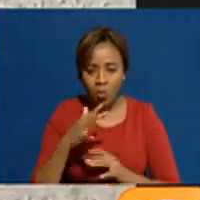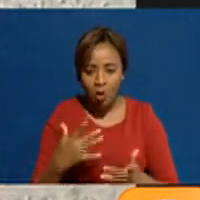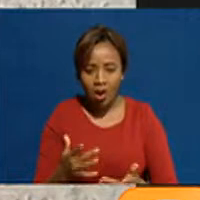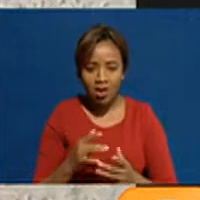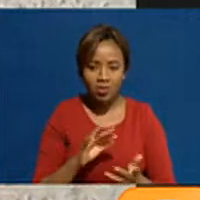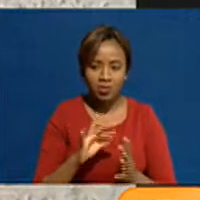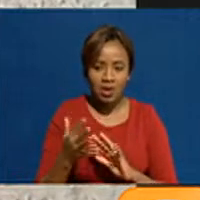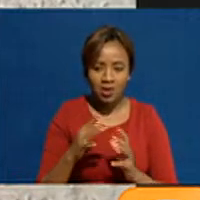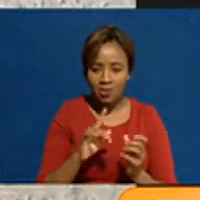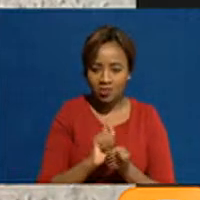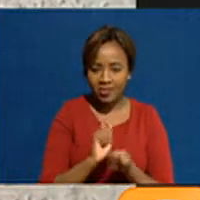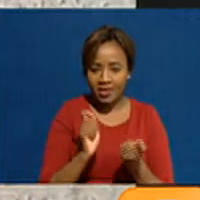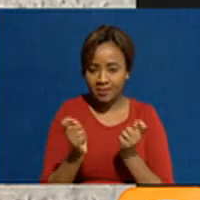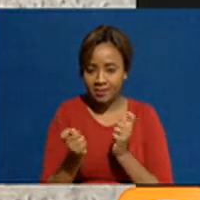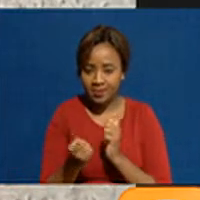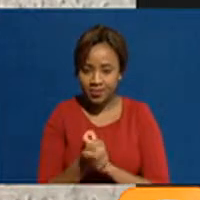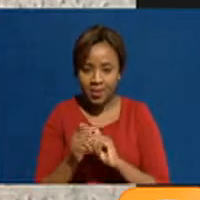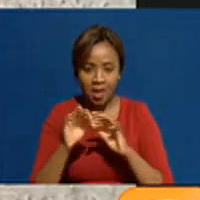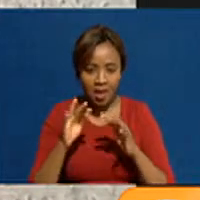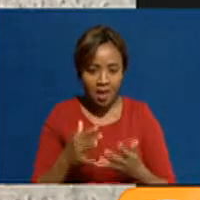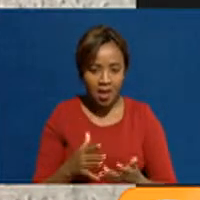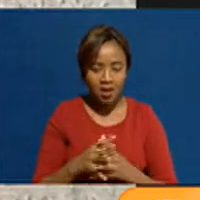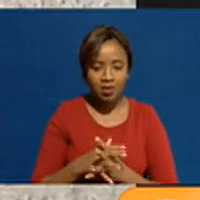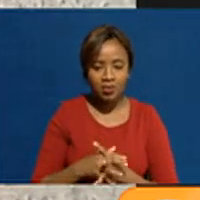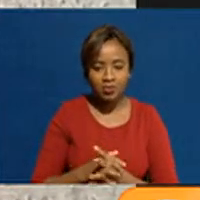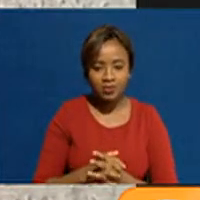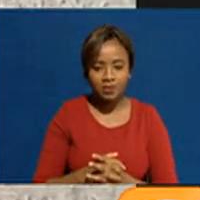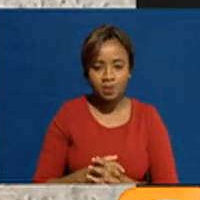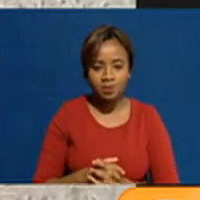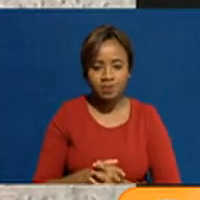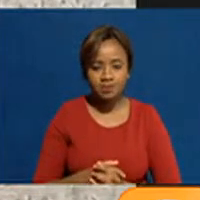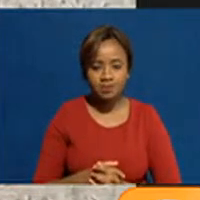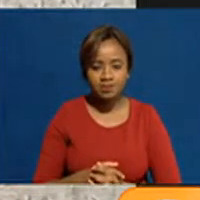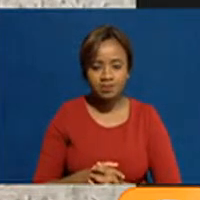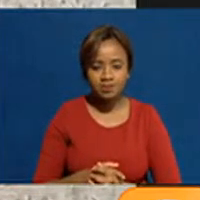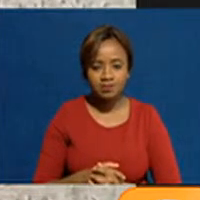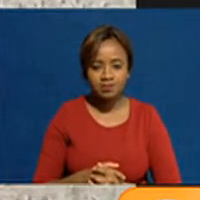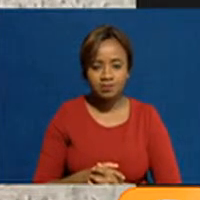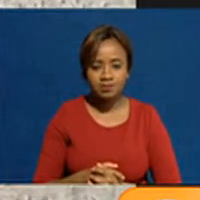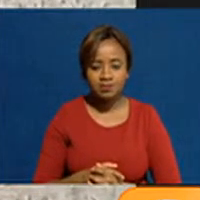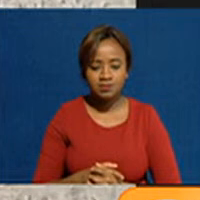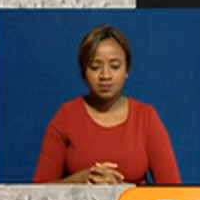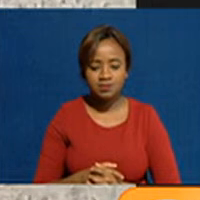schools, are they transiting to the high schools? Which again, they said they do not,